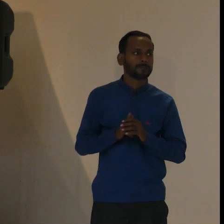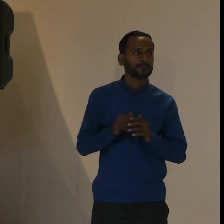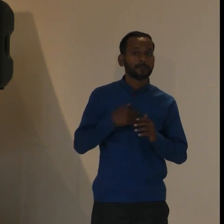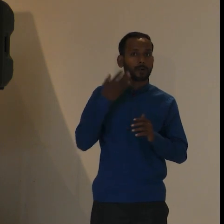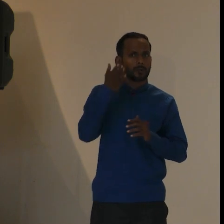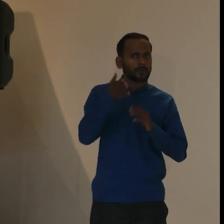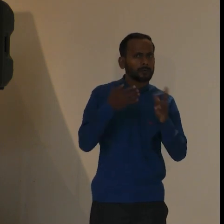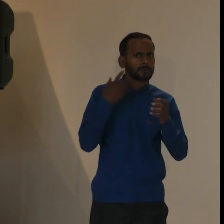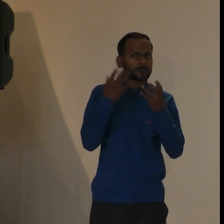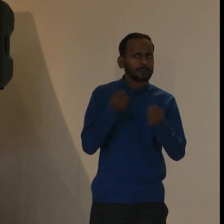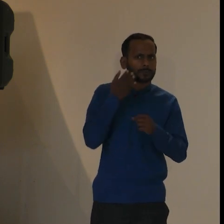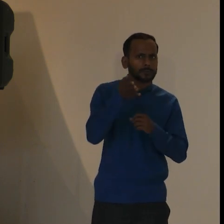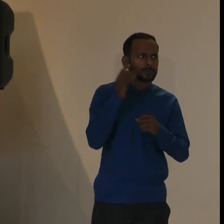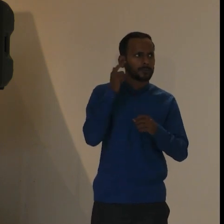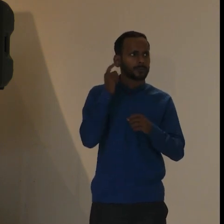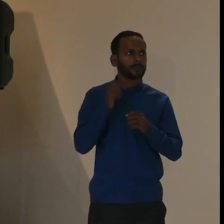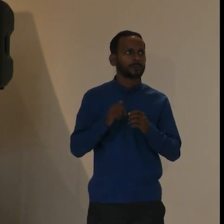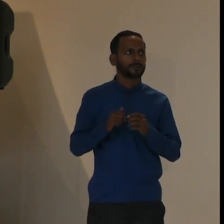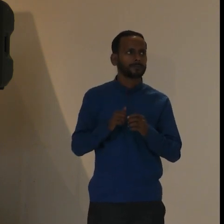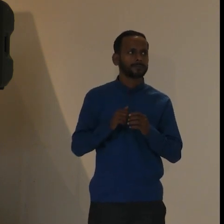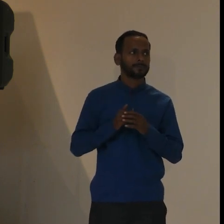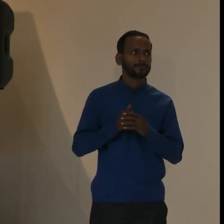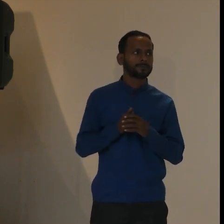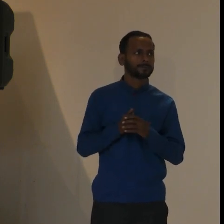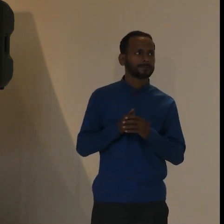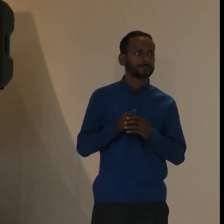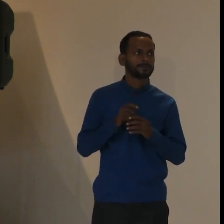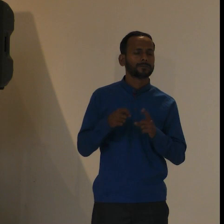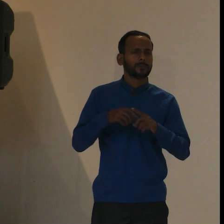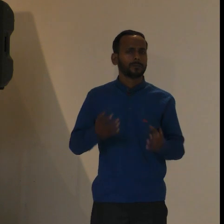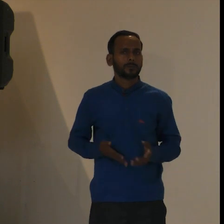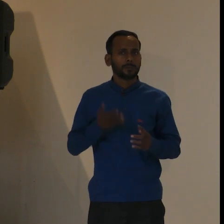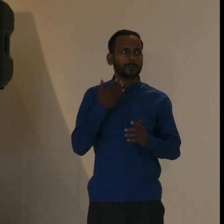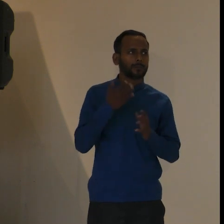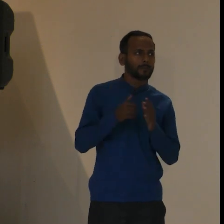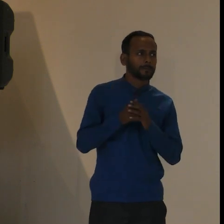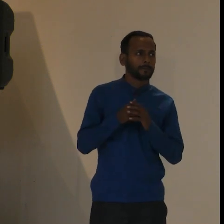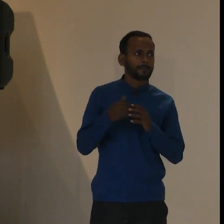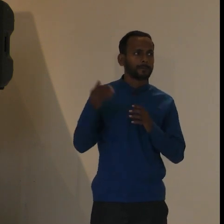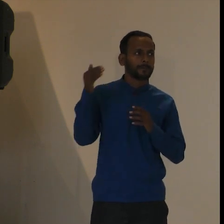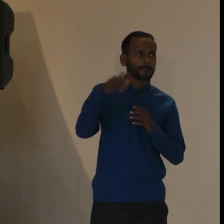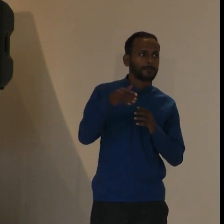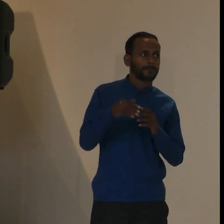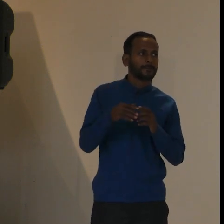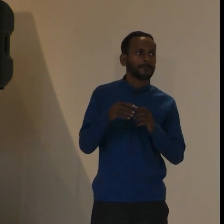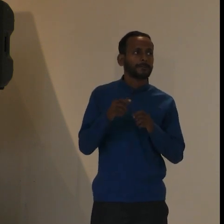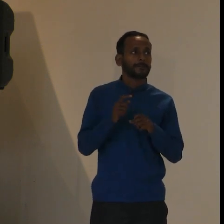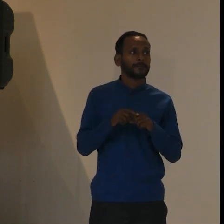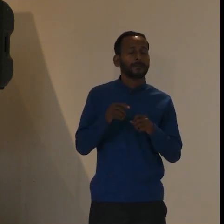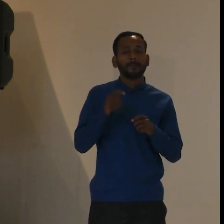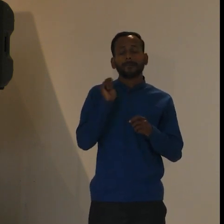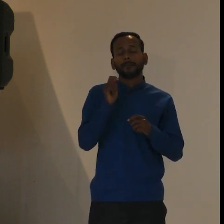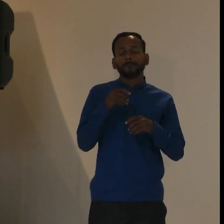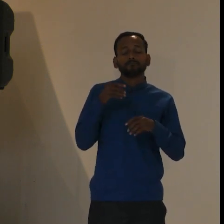want to go. I spoke about this to a student of mine when I was on my way to Calcutta, and he said, I'm tired of being at